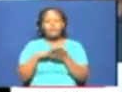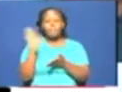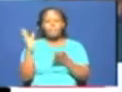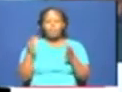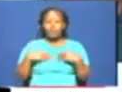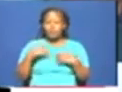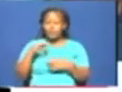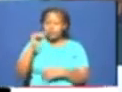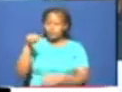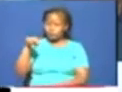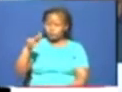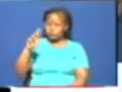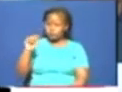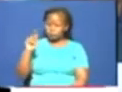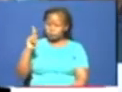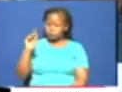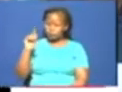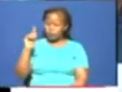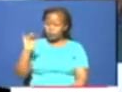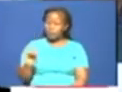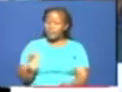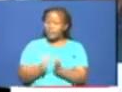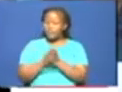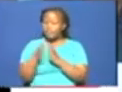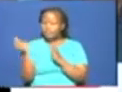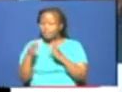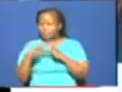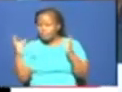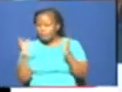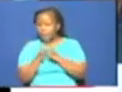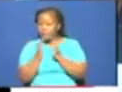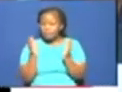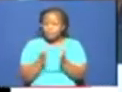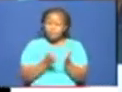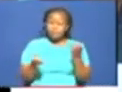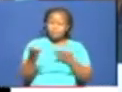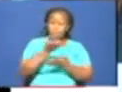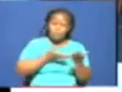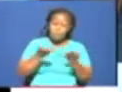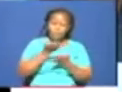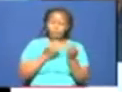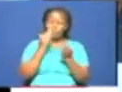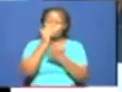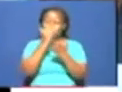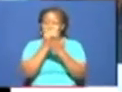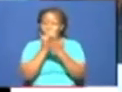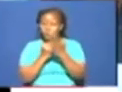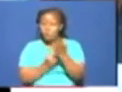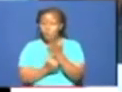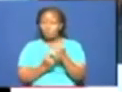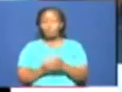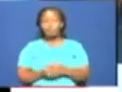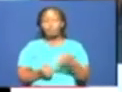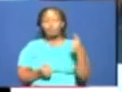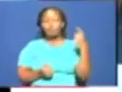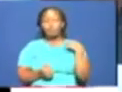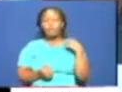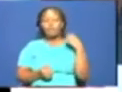sector and other micro and macroeconomic stimulation schemes. Point number